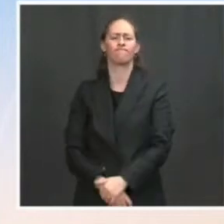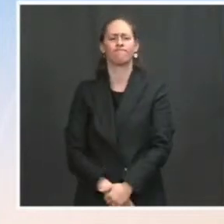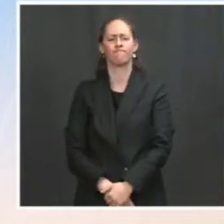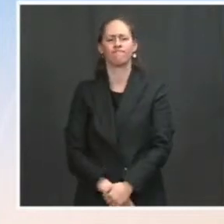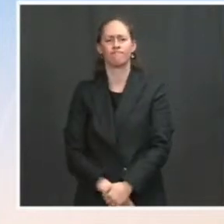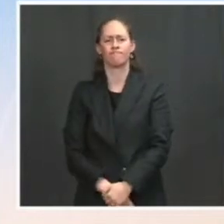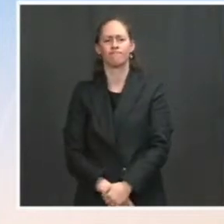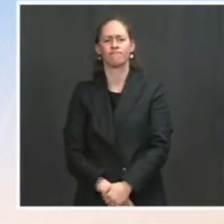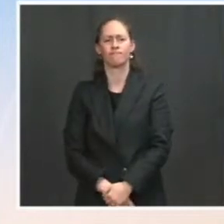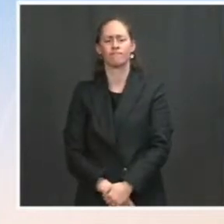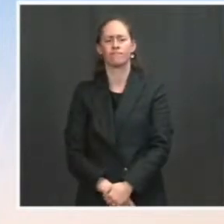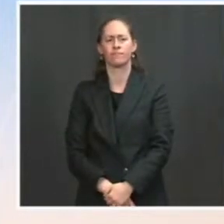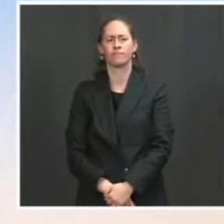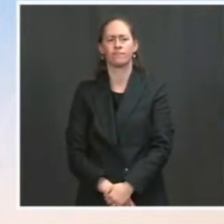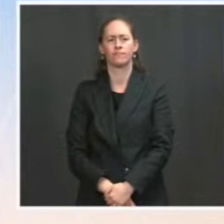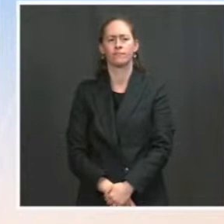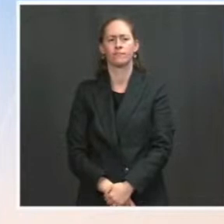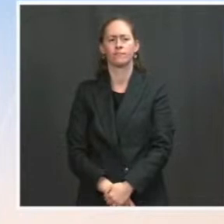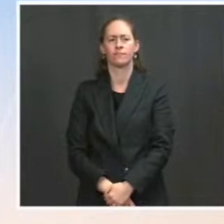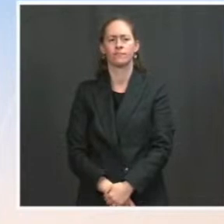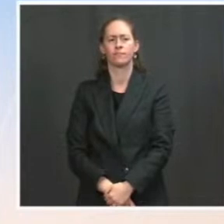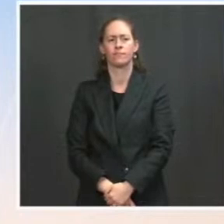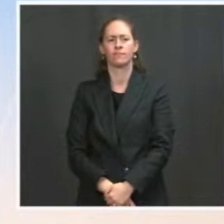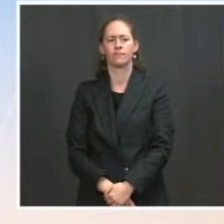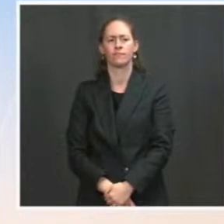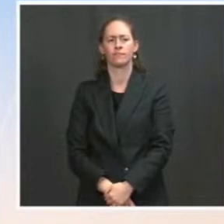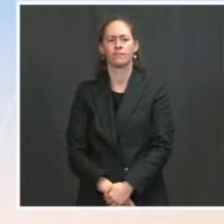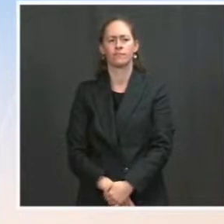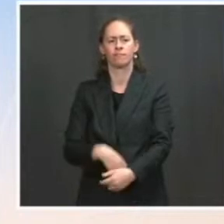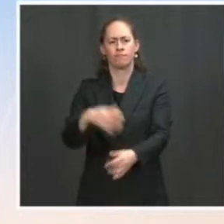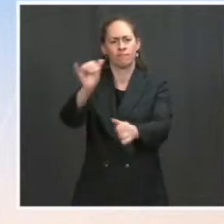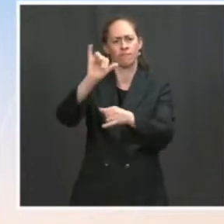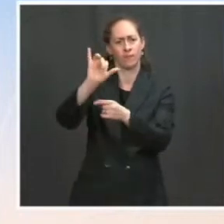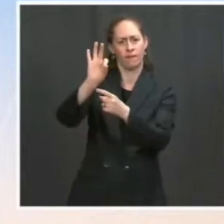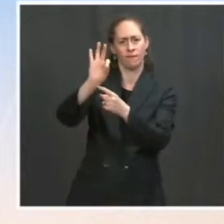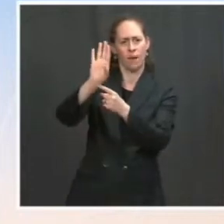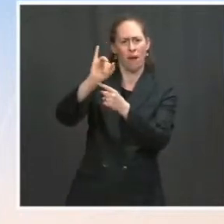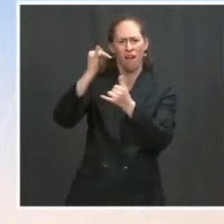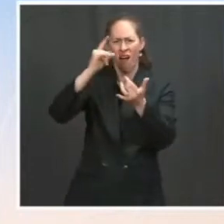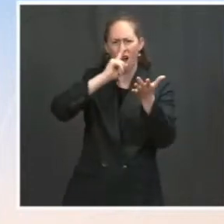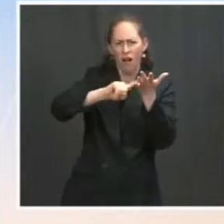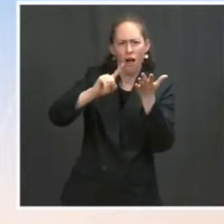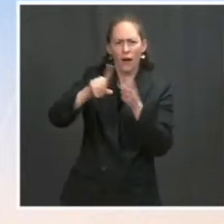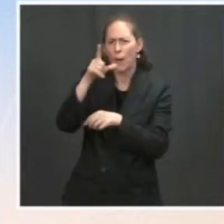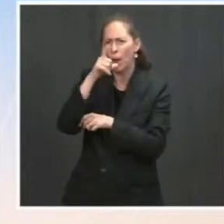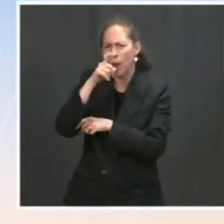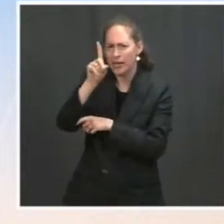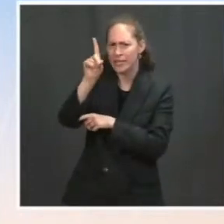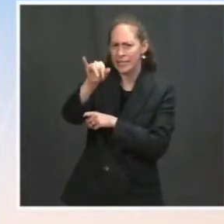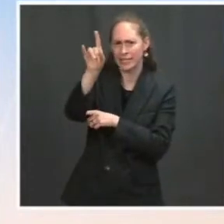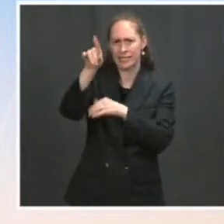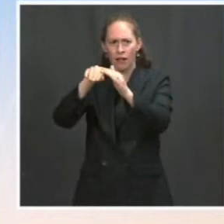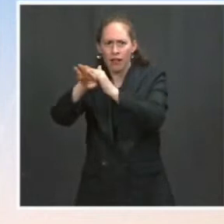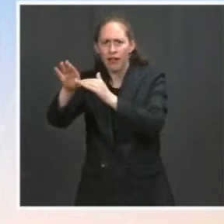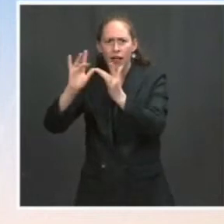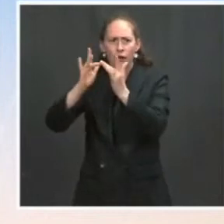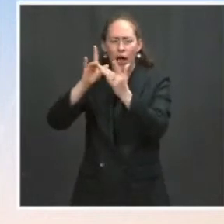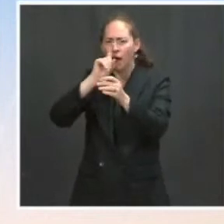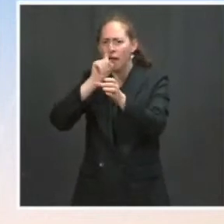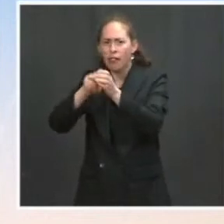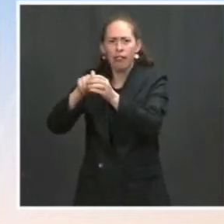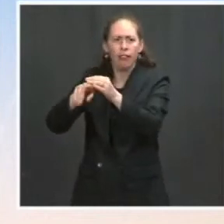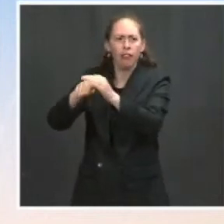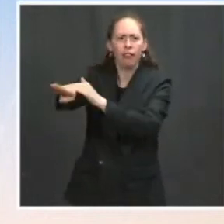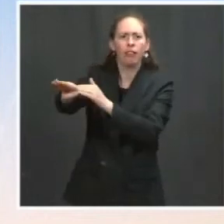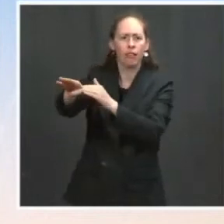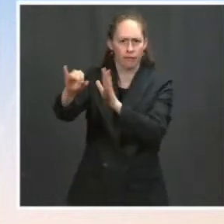with indicators of compromise and mitigation measures once infected. The FBI identified the ransomware as the